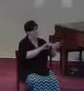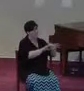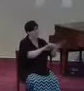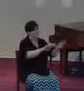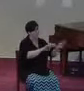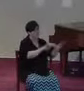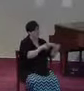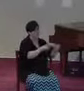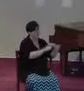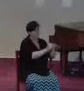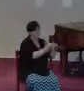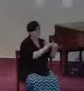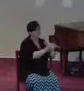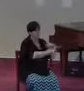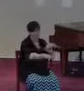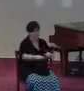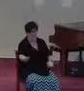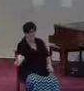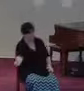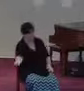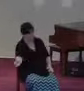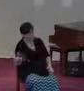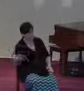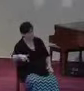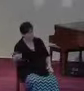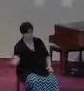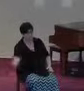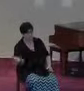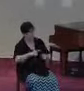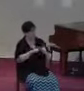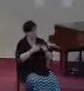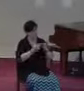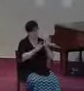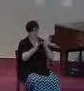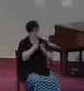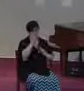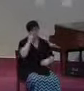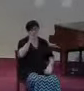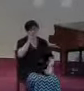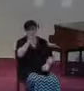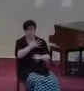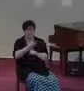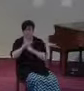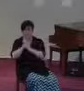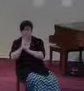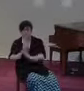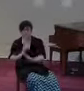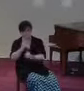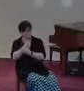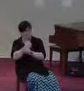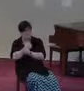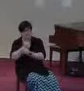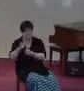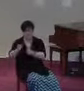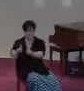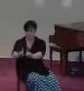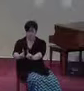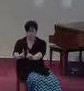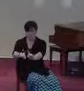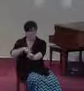When he saw his mother there and the disciple whom he loved standing nearby, he said to her,